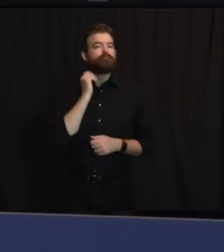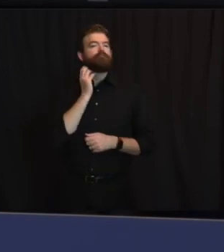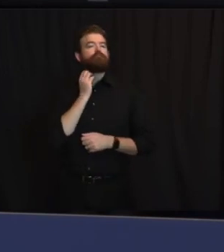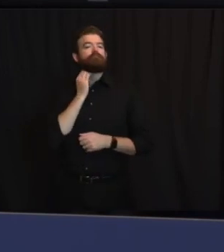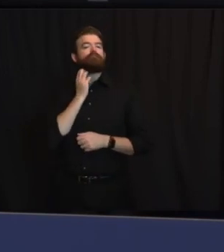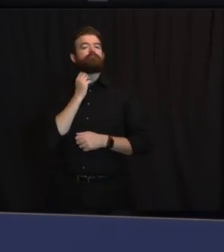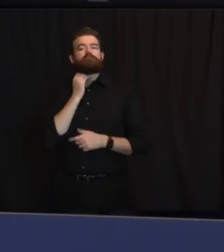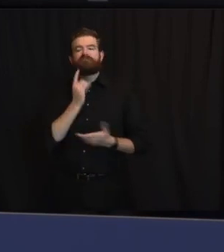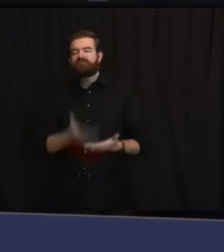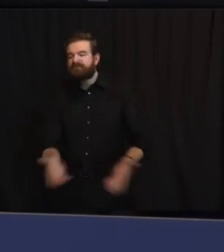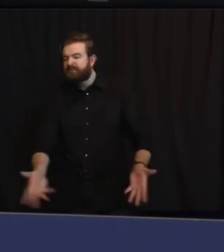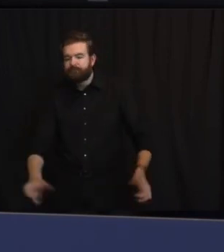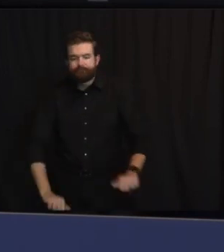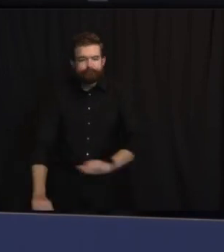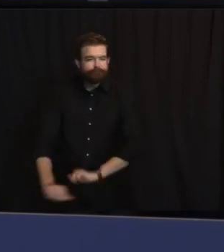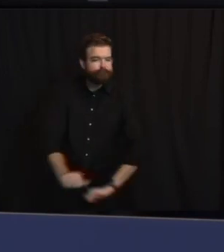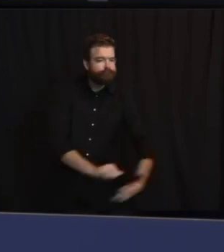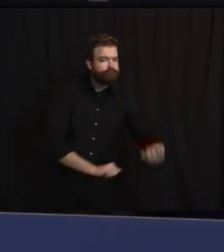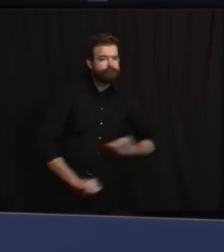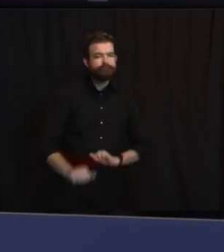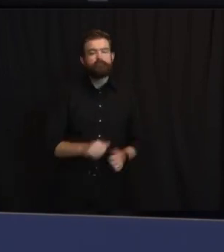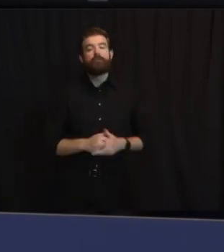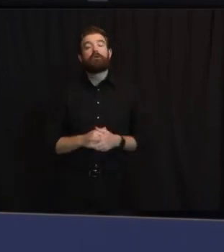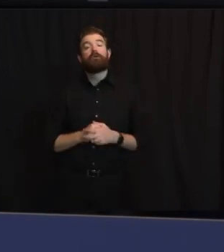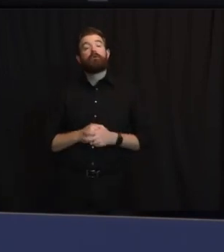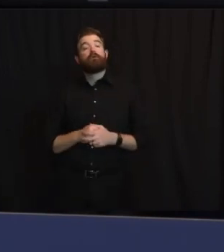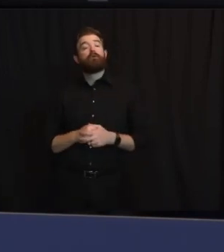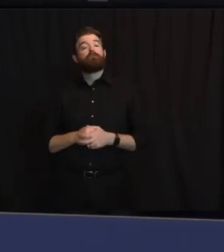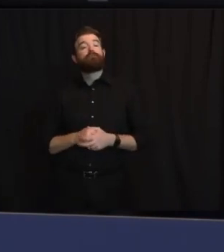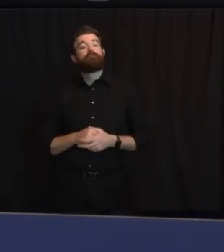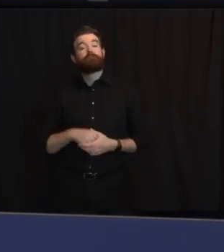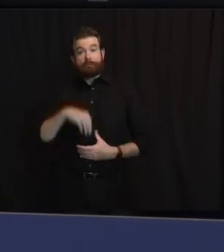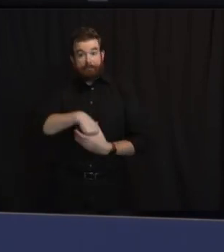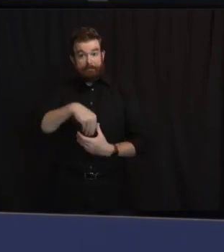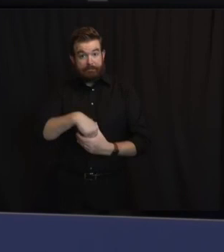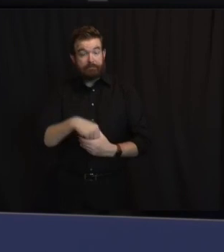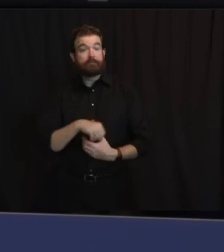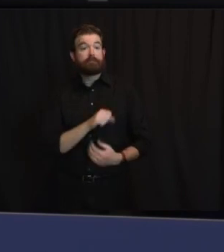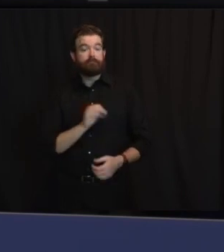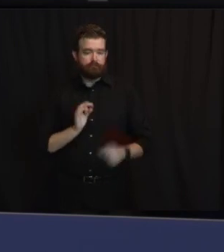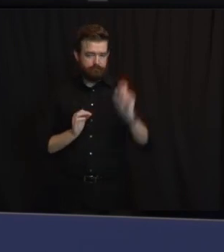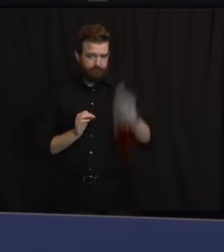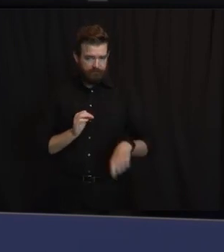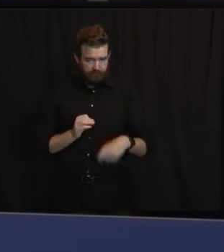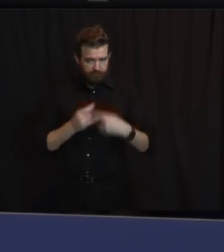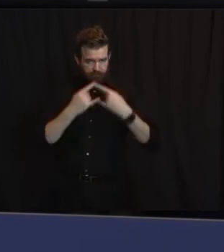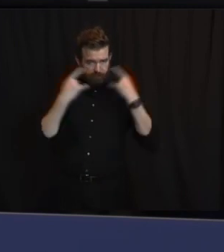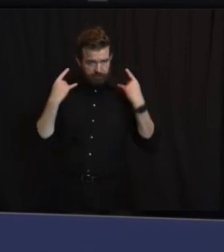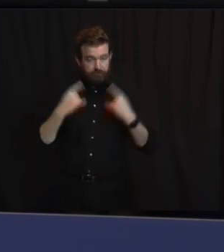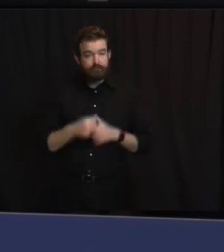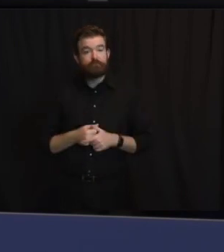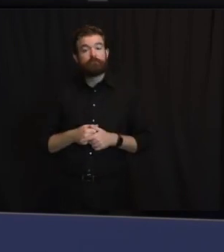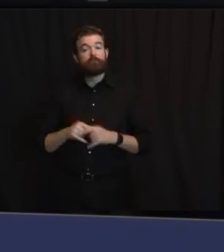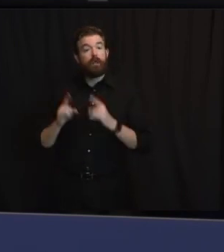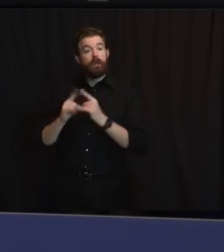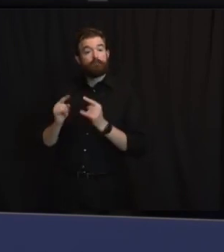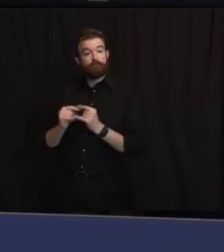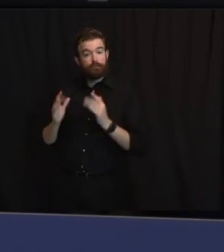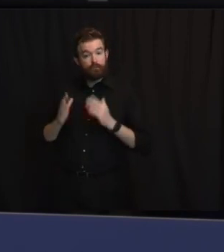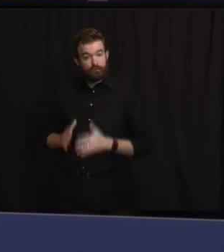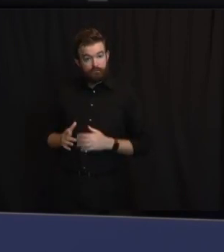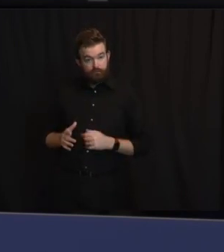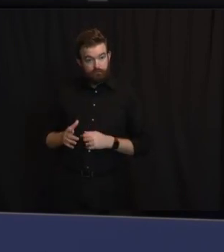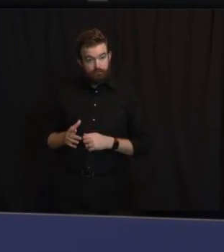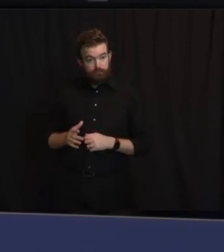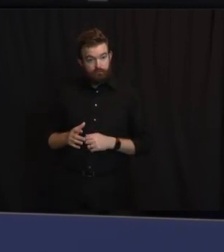In indoor settings, staff must wear face coverings at all times, except when not practicable, and camps must supply their staff and campers with